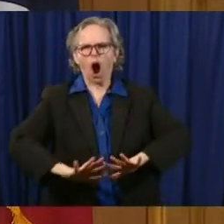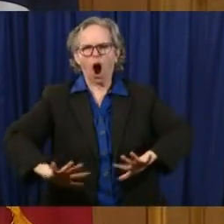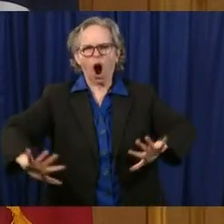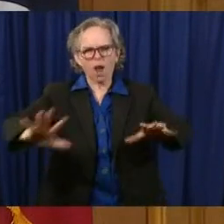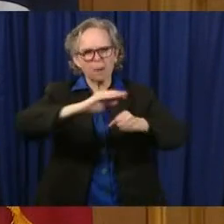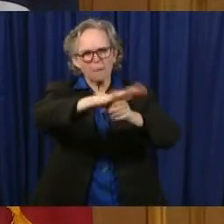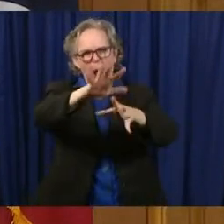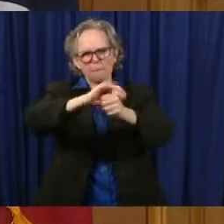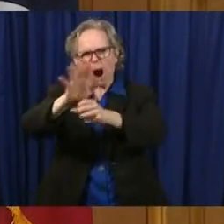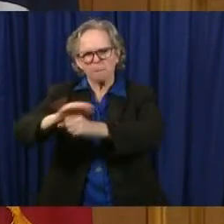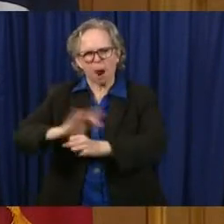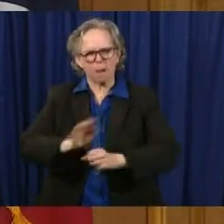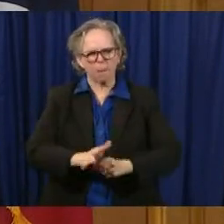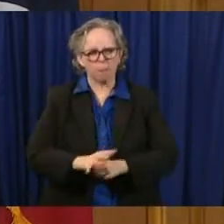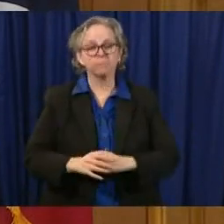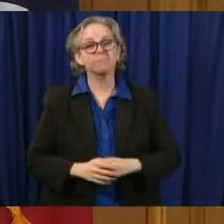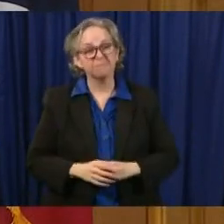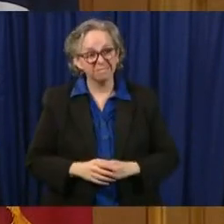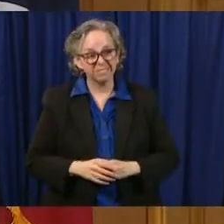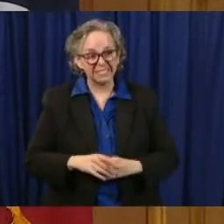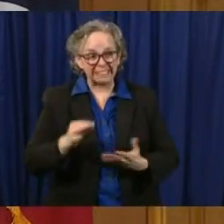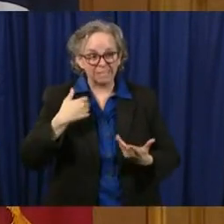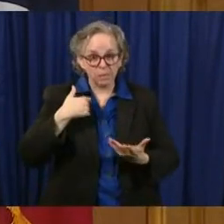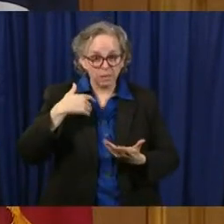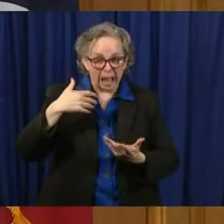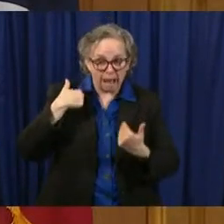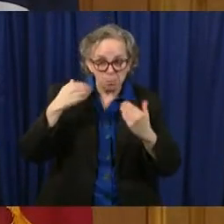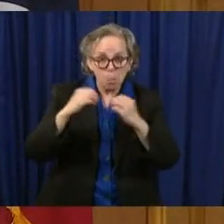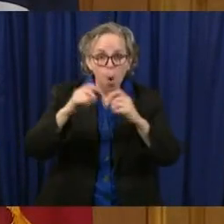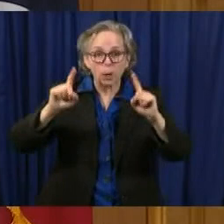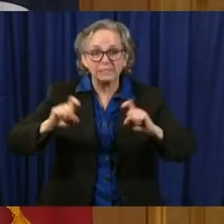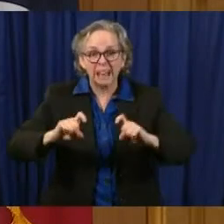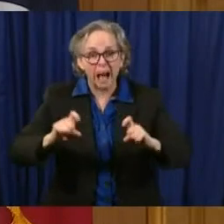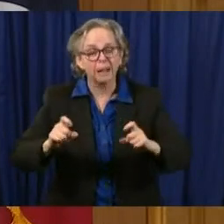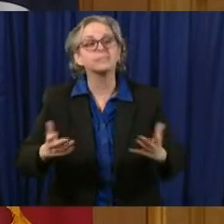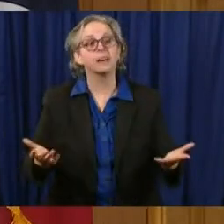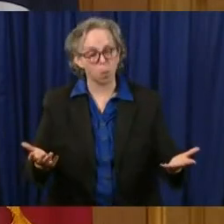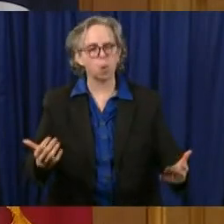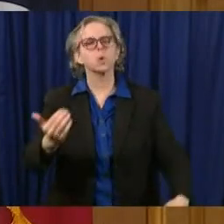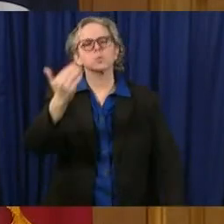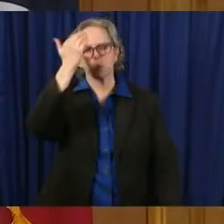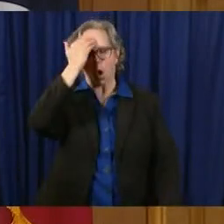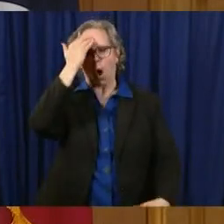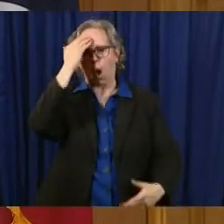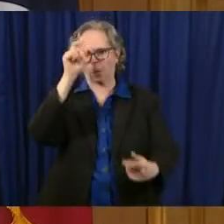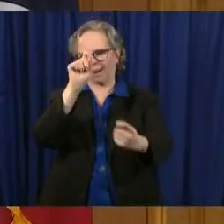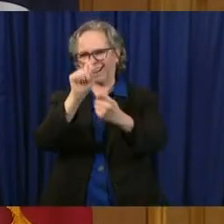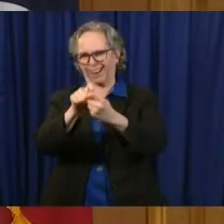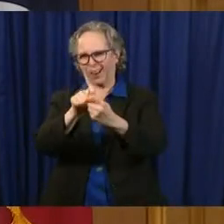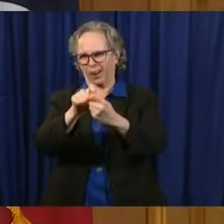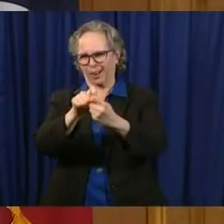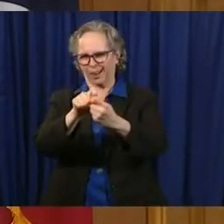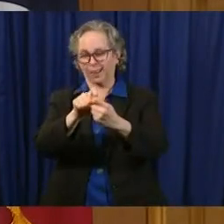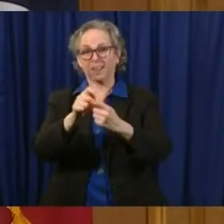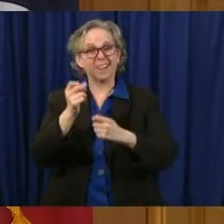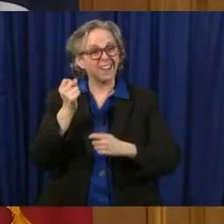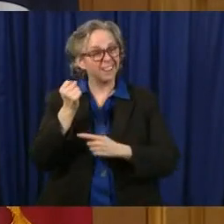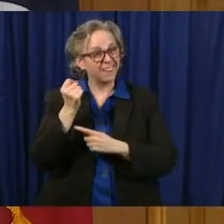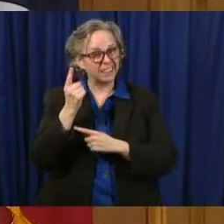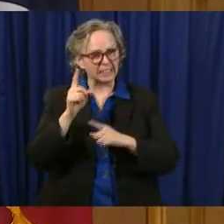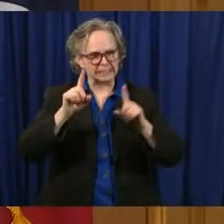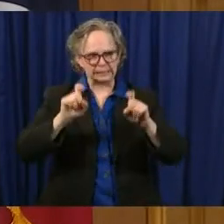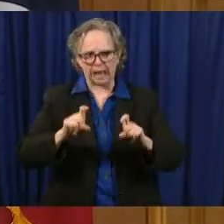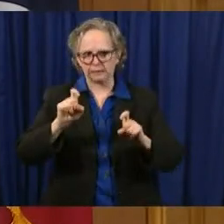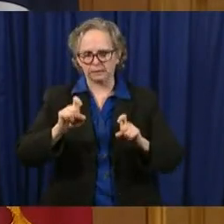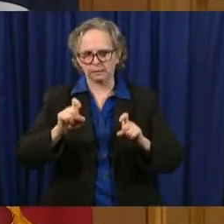testing, which will have to be part of how we move forward, how we take the next